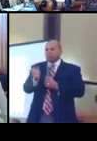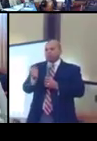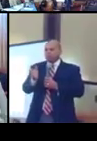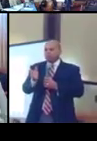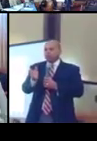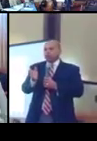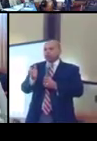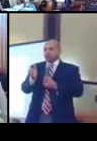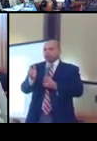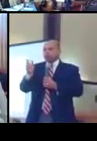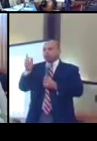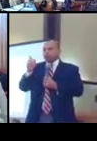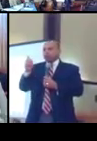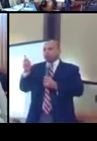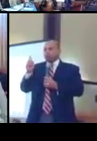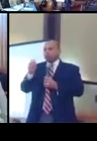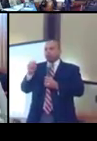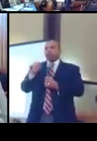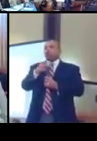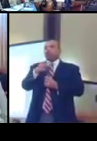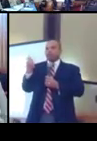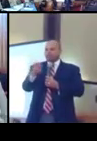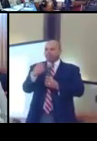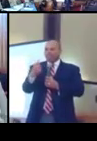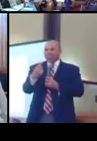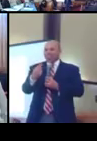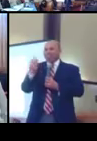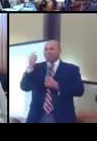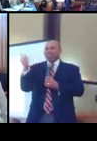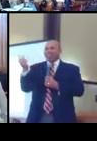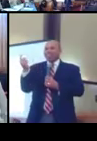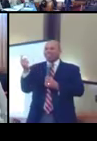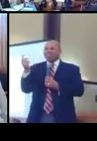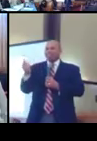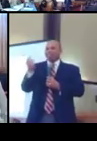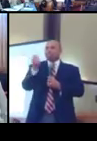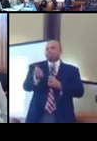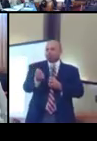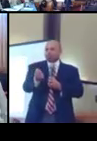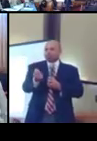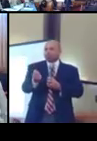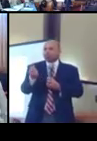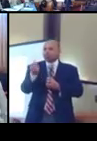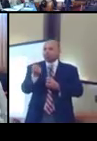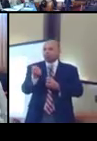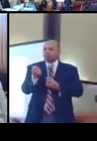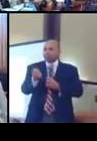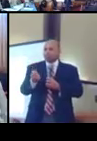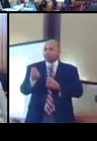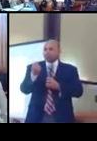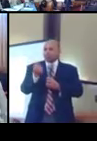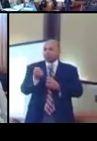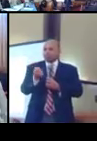agree and get coordinated for to say, we don't only need a grant writer. We do need one, but we need to focus. So